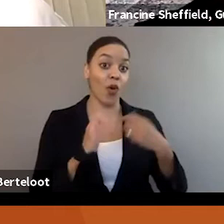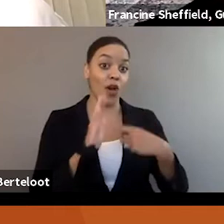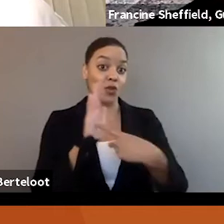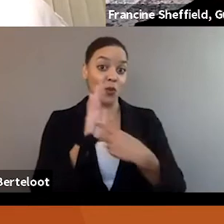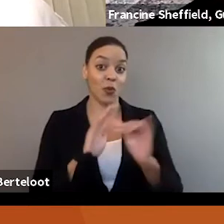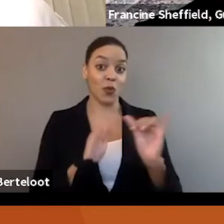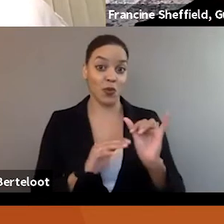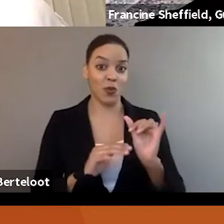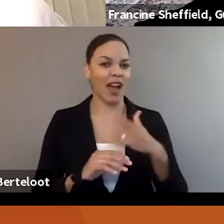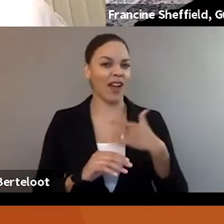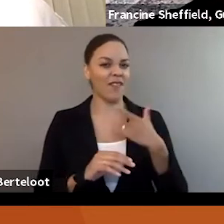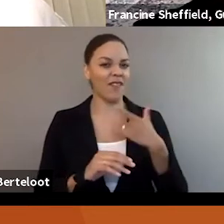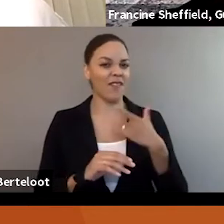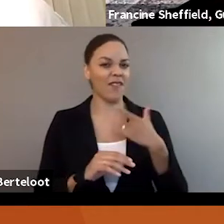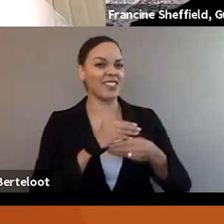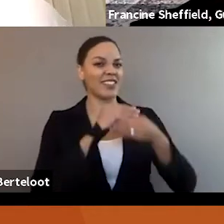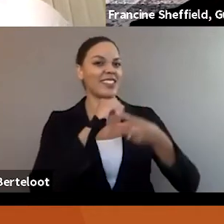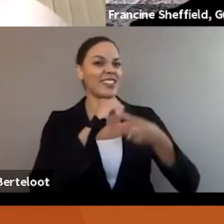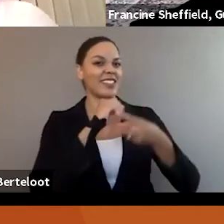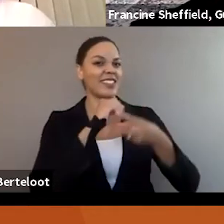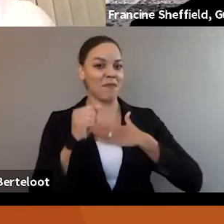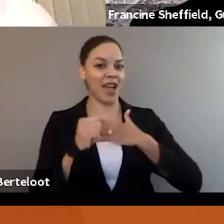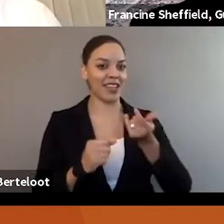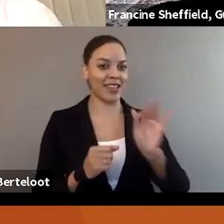gift collection. You know, I like sharing a couple.